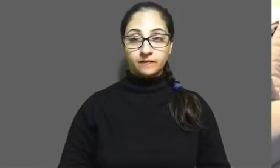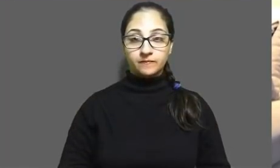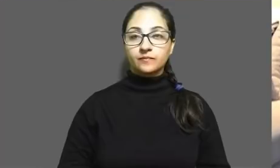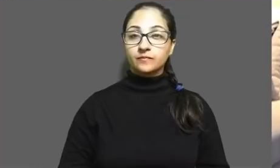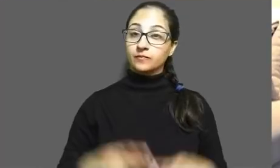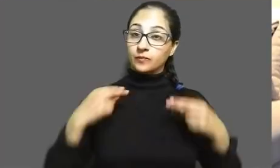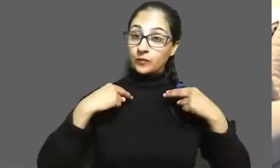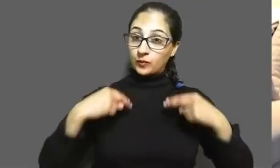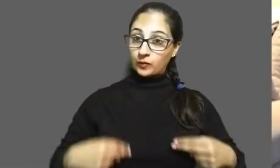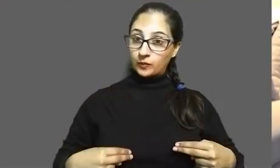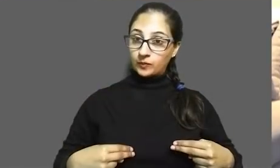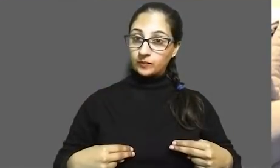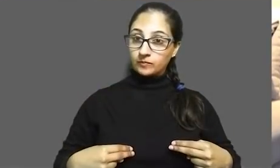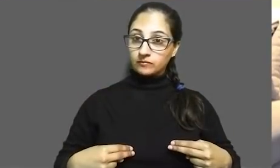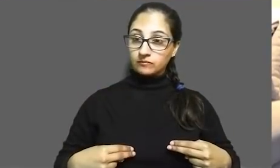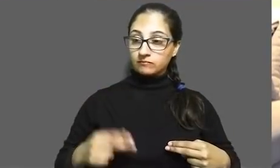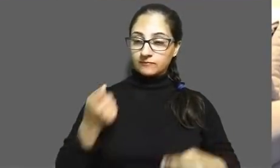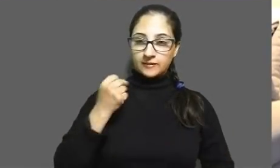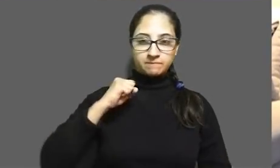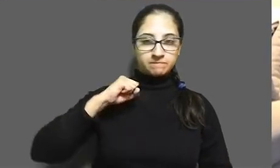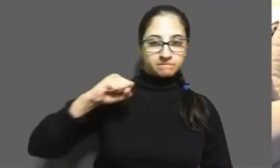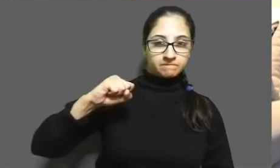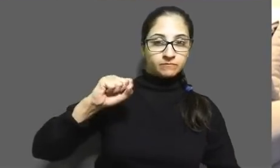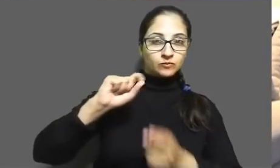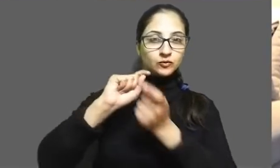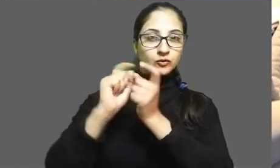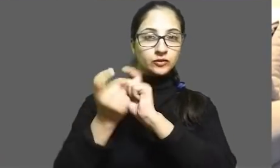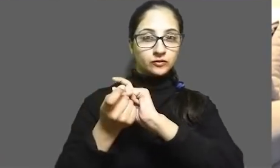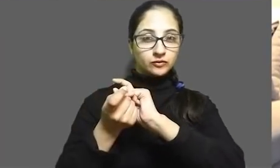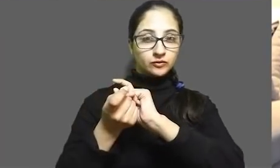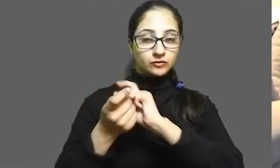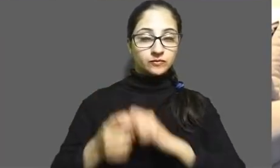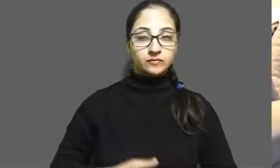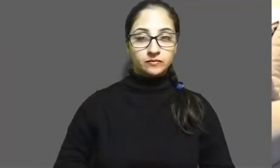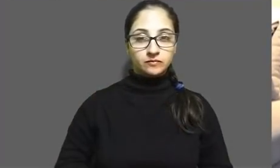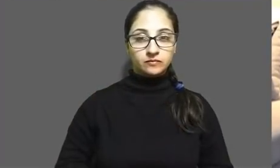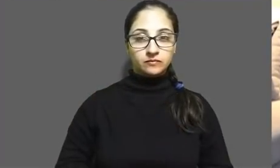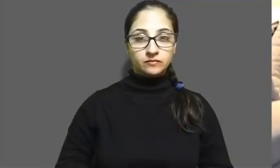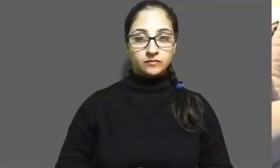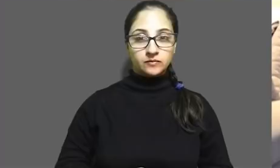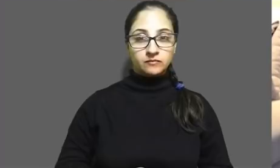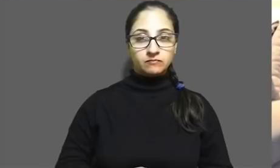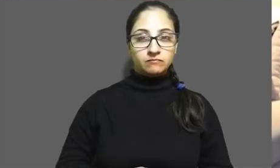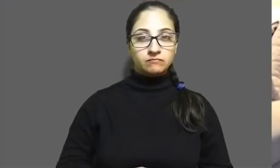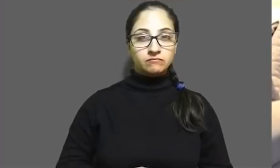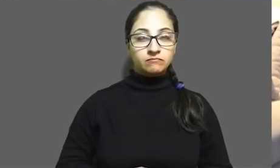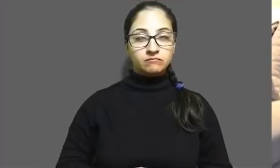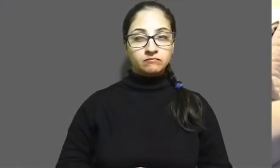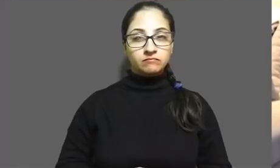ones. It has been a difficult time.